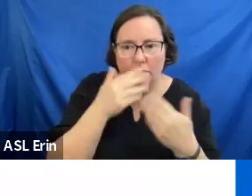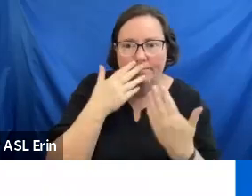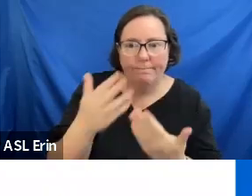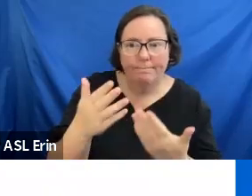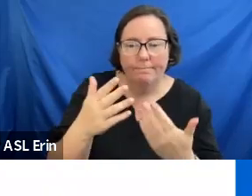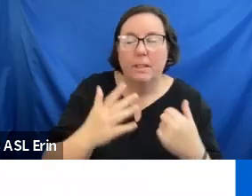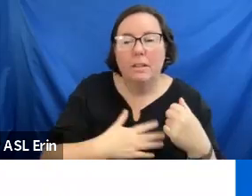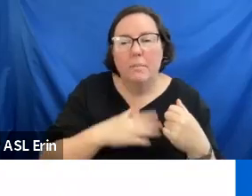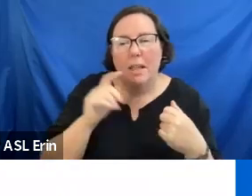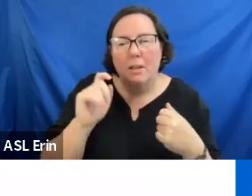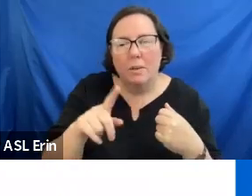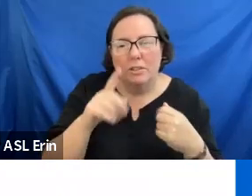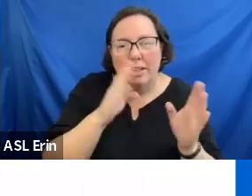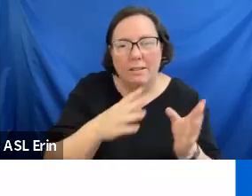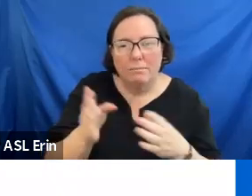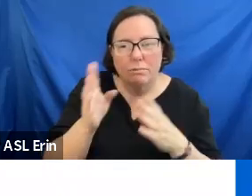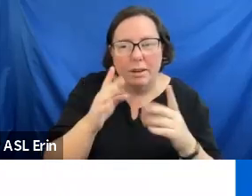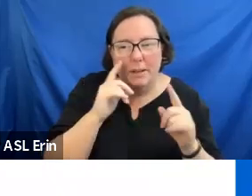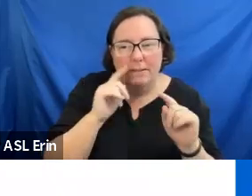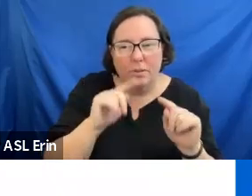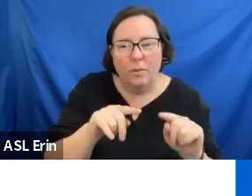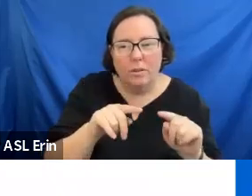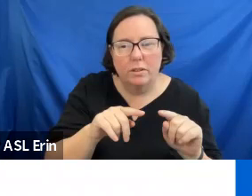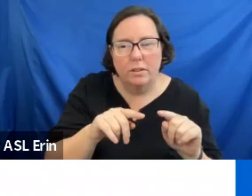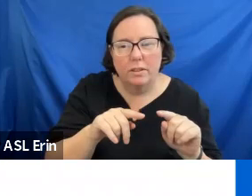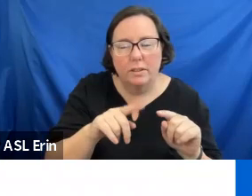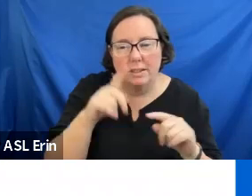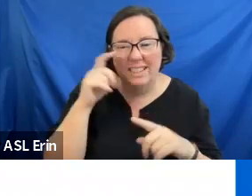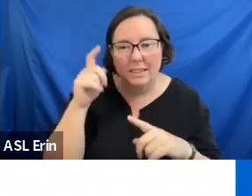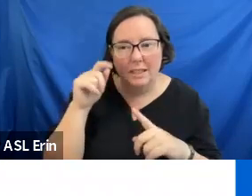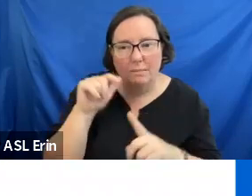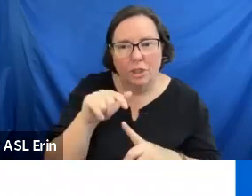My question is, in preparation for the summer